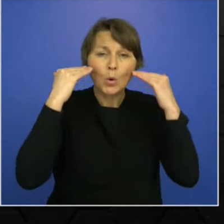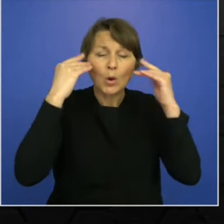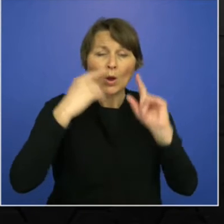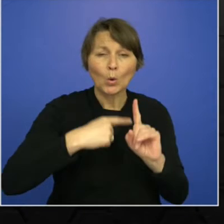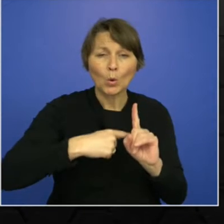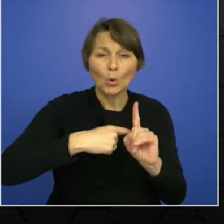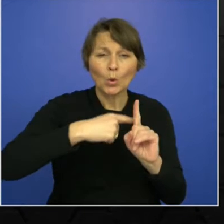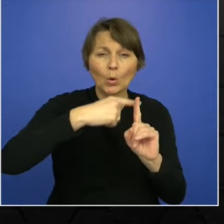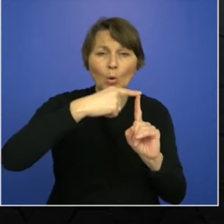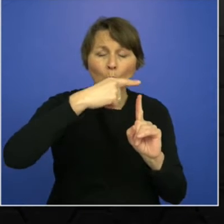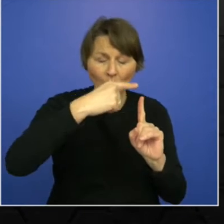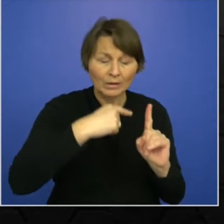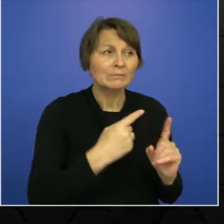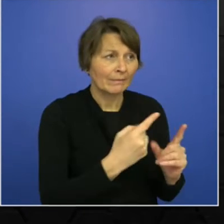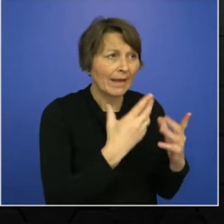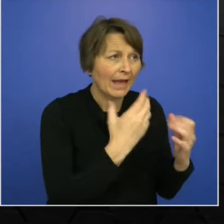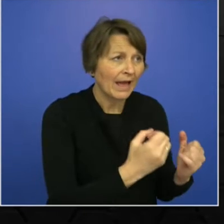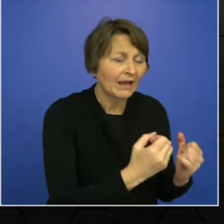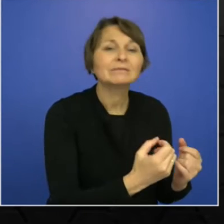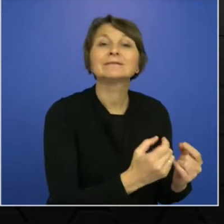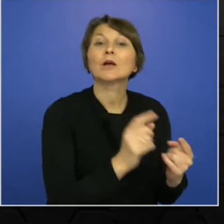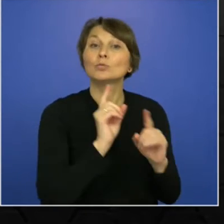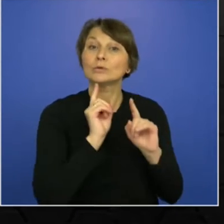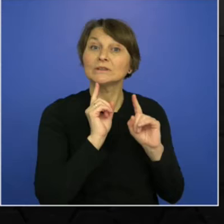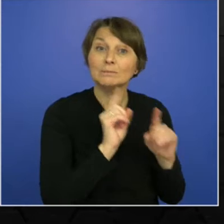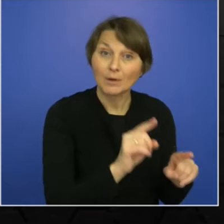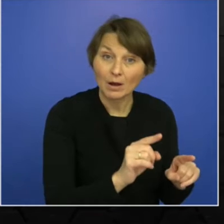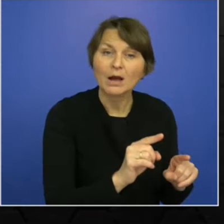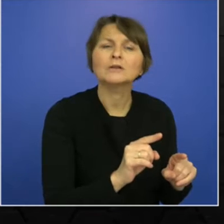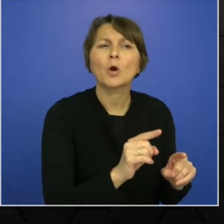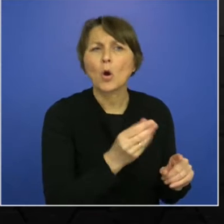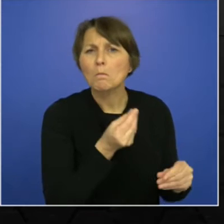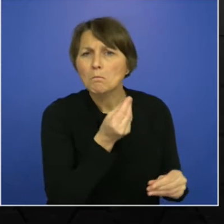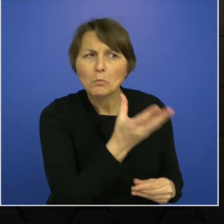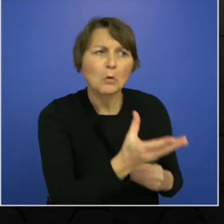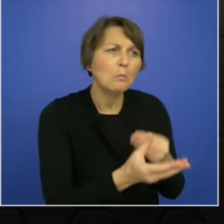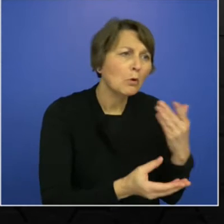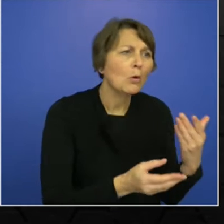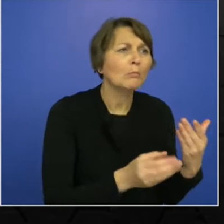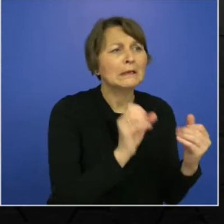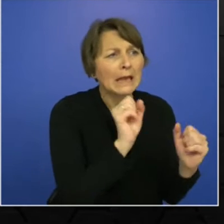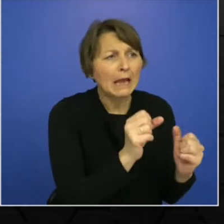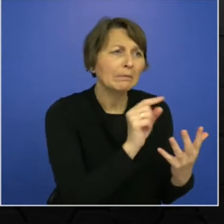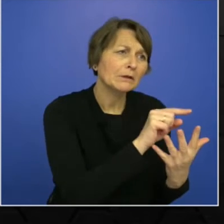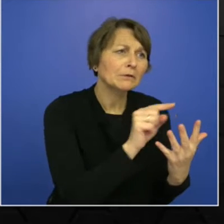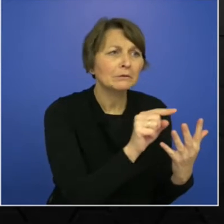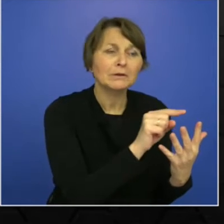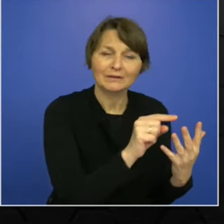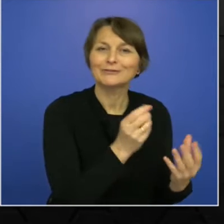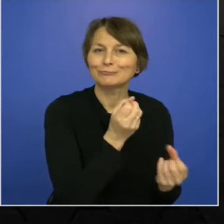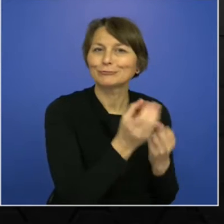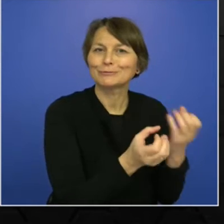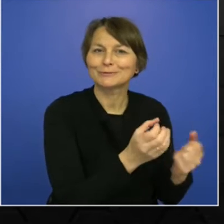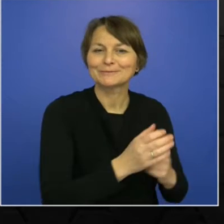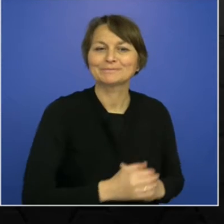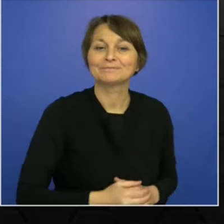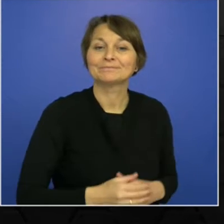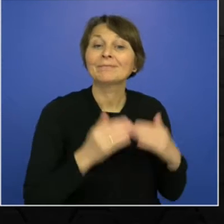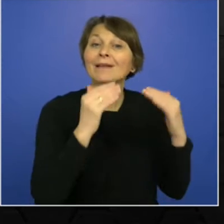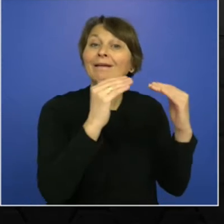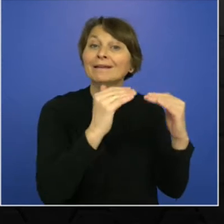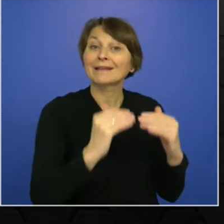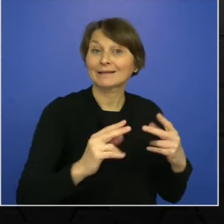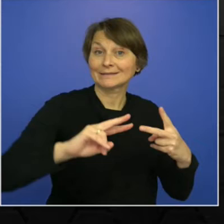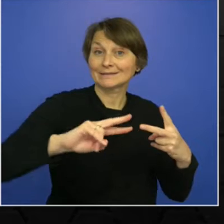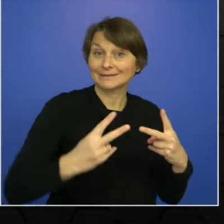to set you some questions, and in this way, give you some advice. And yeah, the next type of building scenario